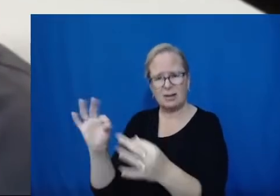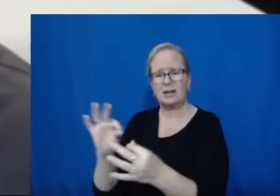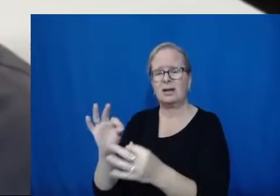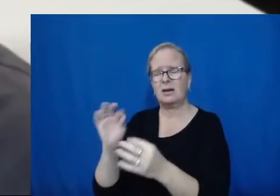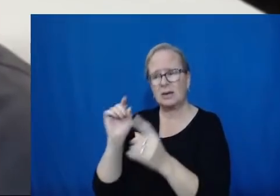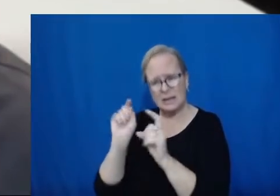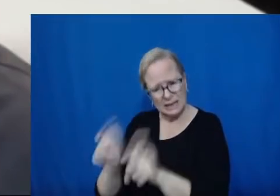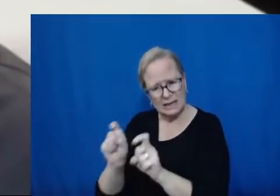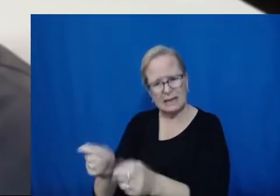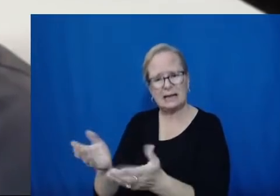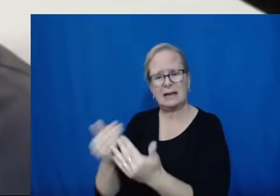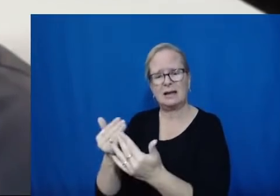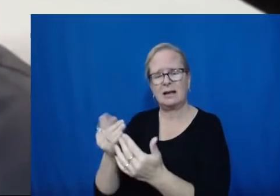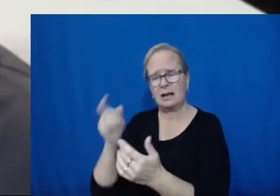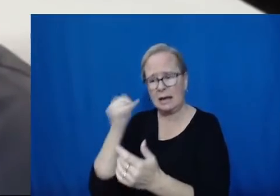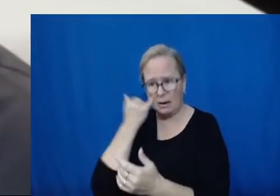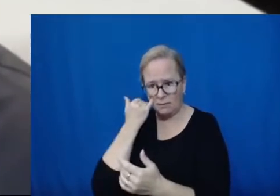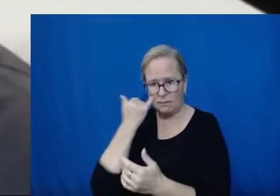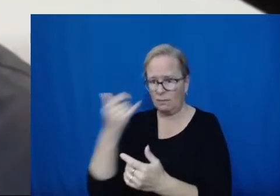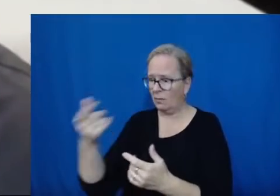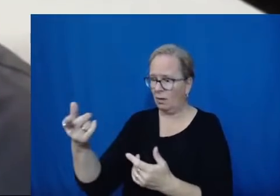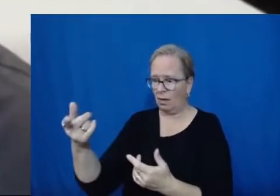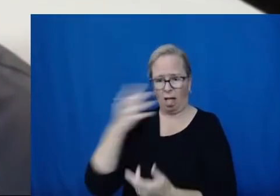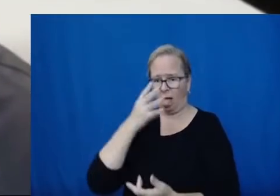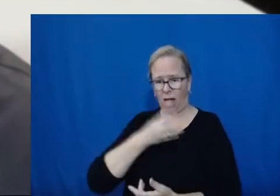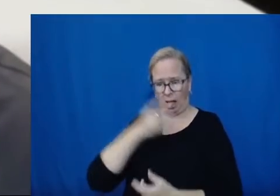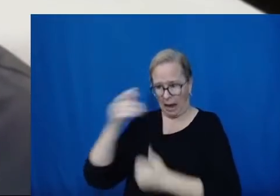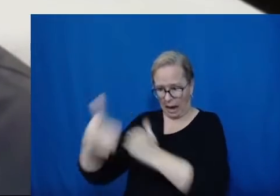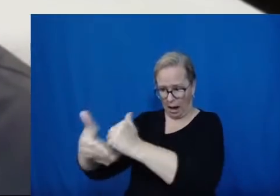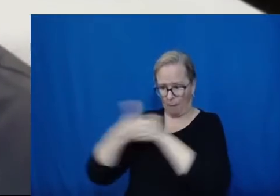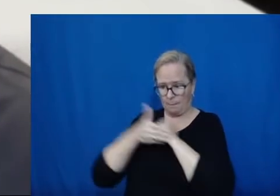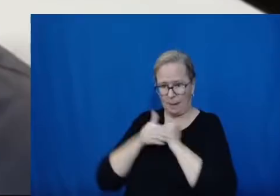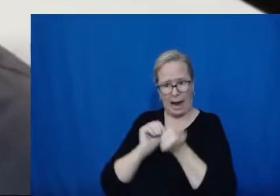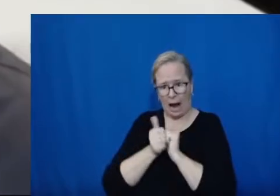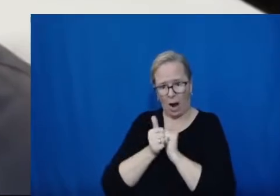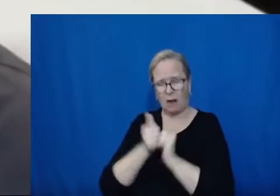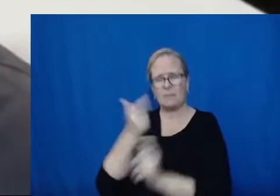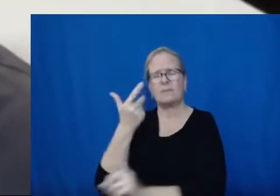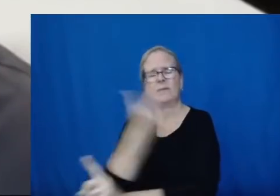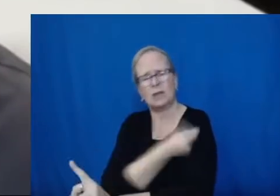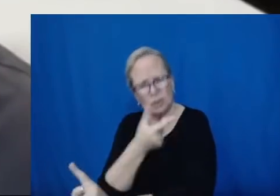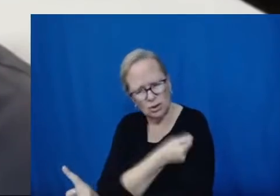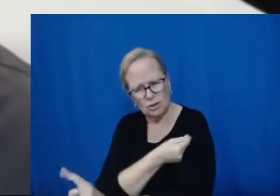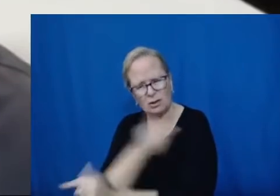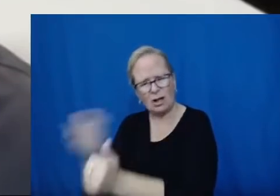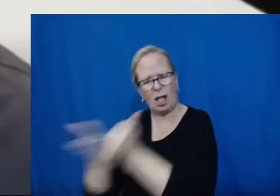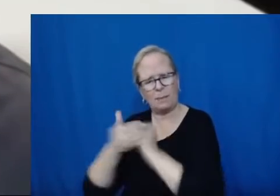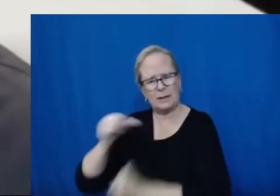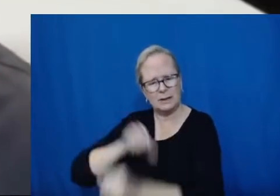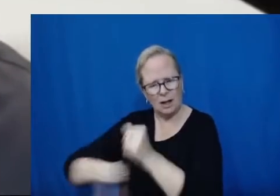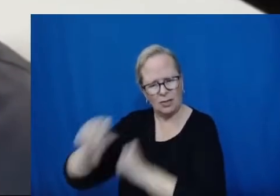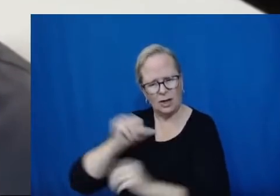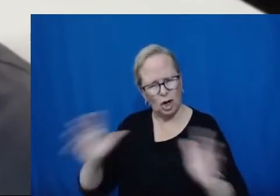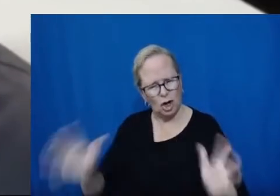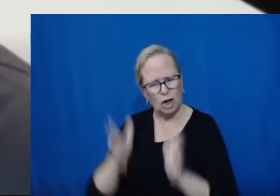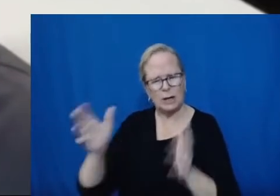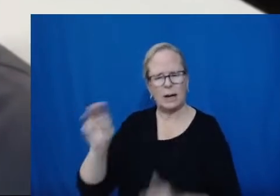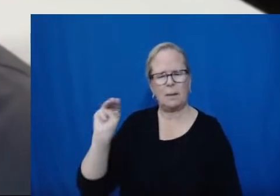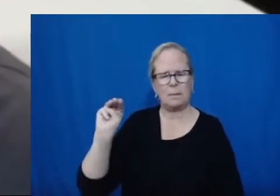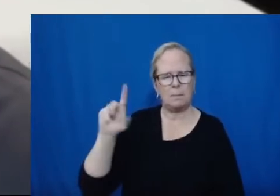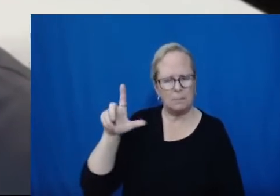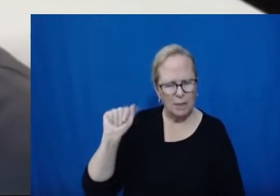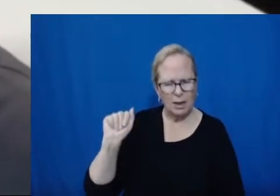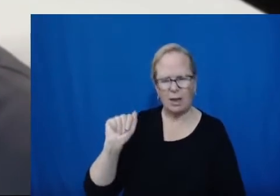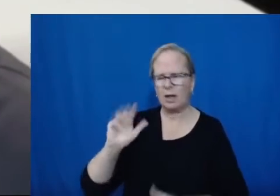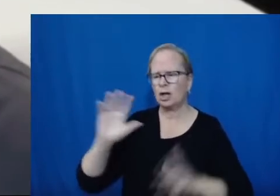us. But we need your help with this one too, and that's going to be following the restrictions that are in place, encouraging your MLAs and the government to take the actions